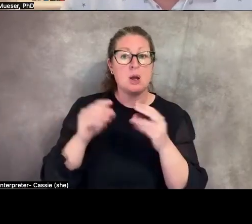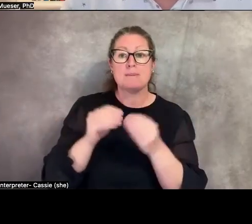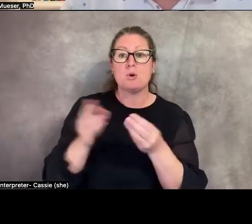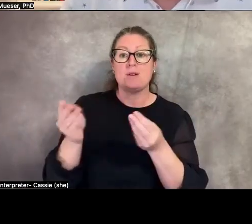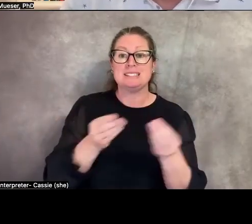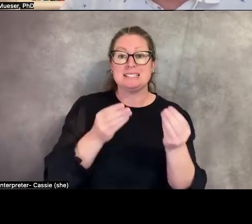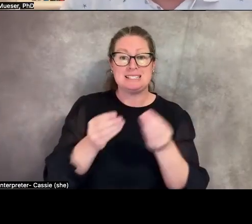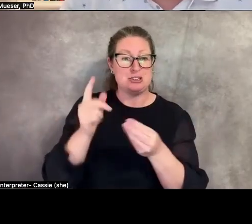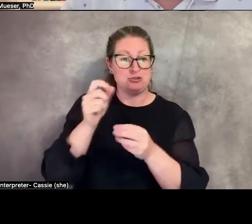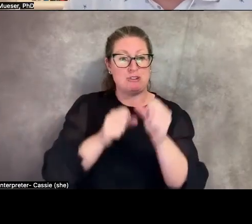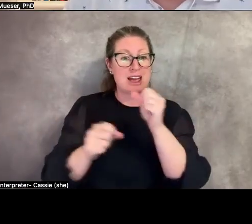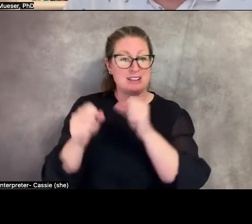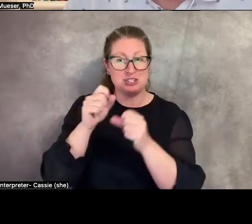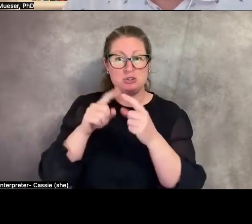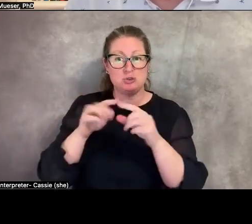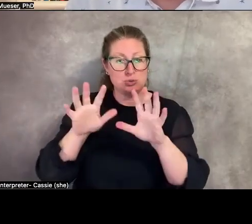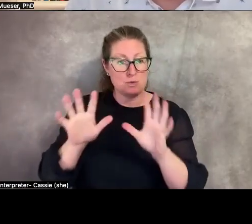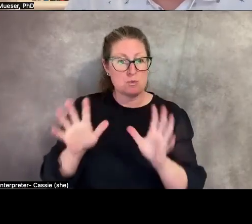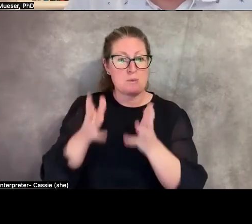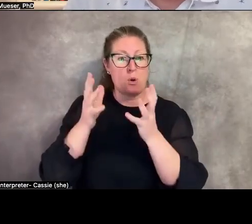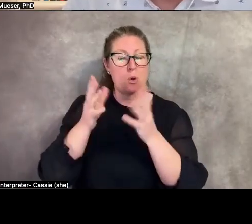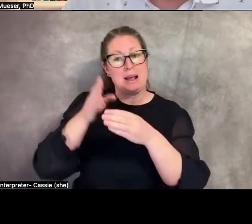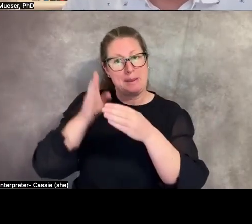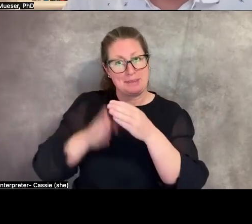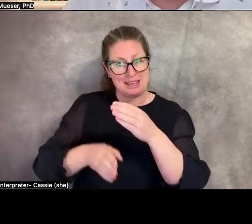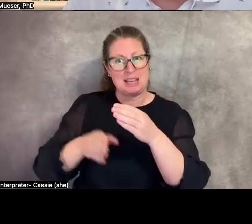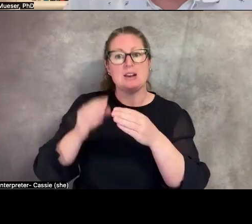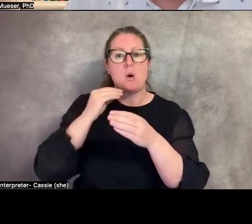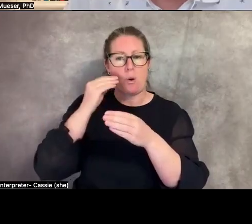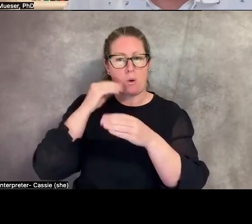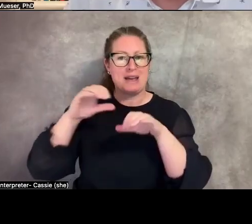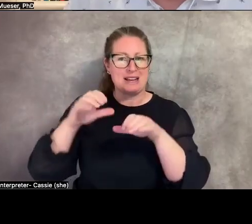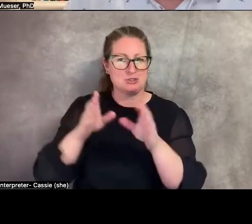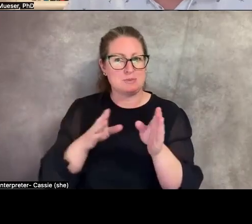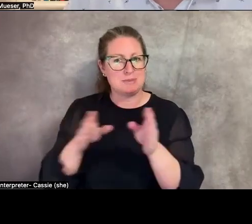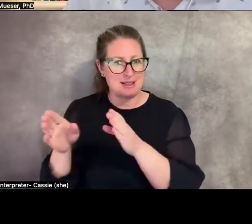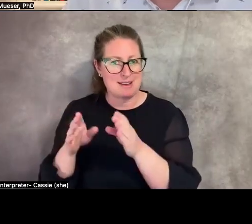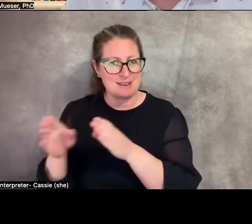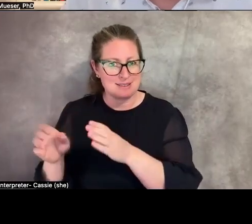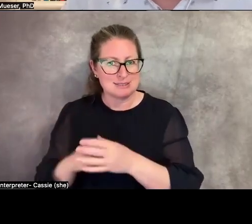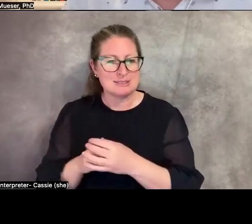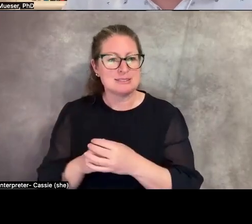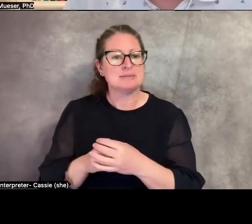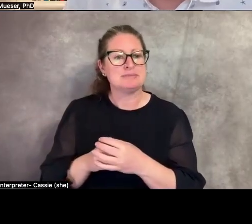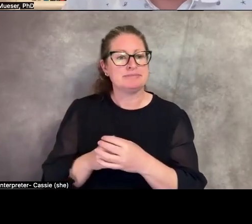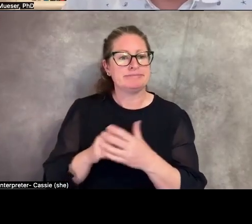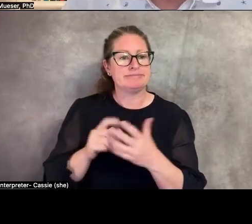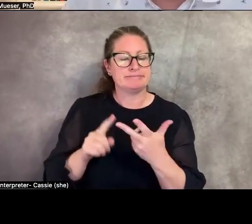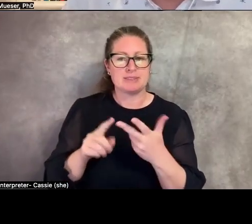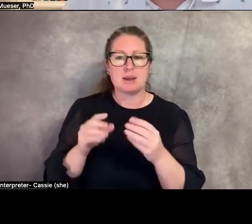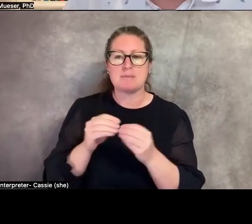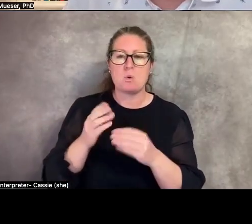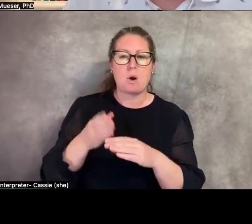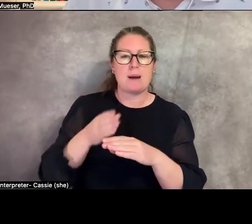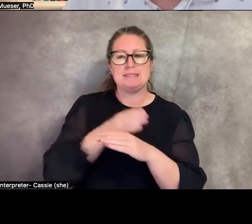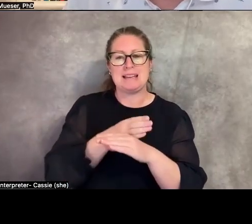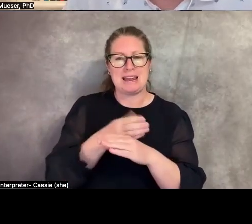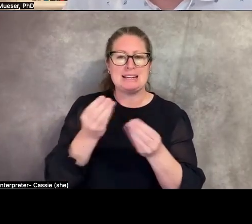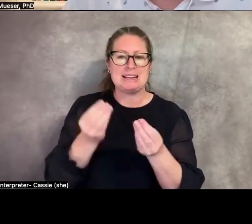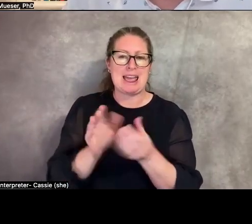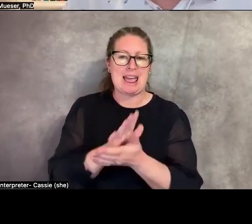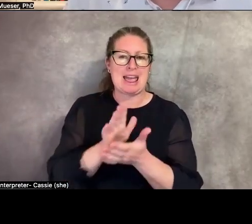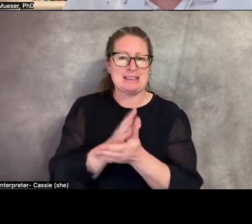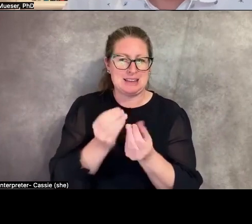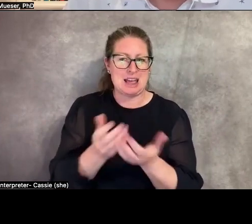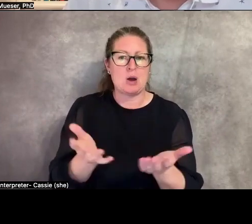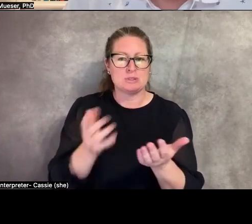facilitation strategies to promote completion of the home action plans. We updated participant handouts to highlight